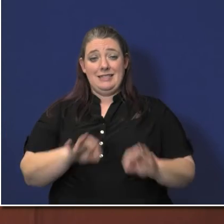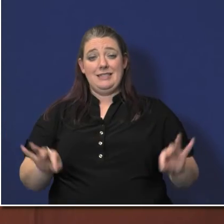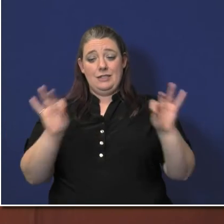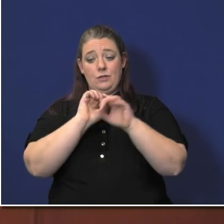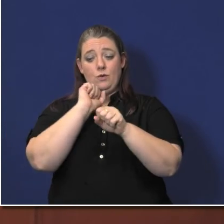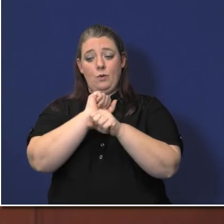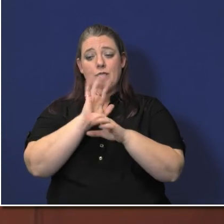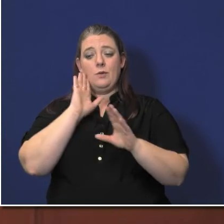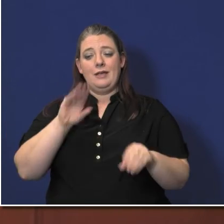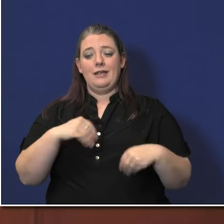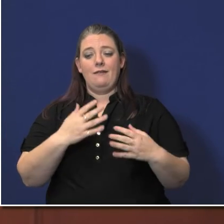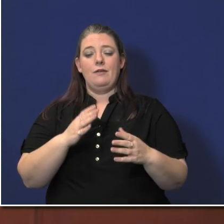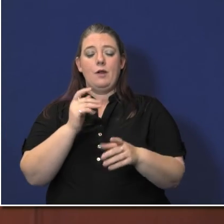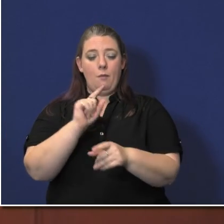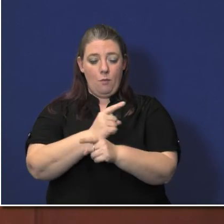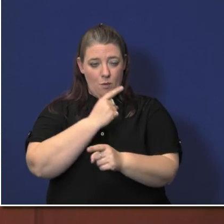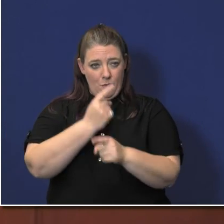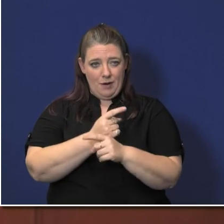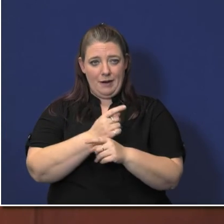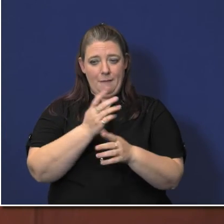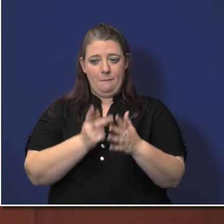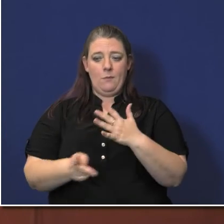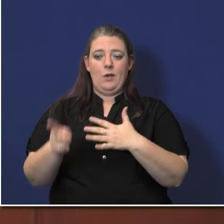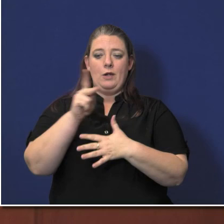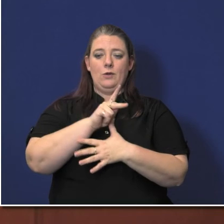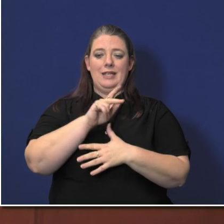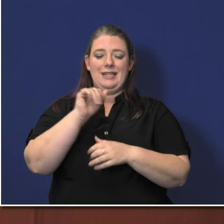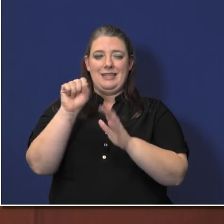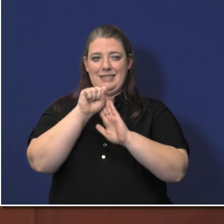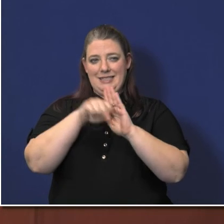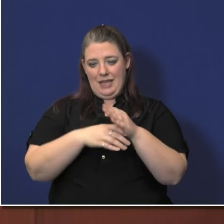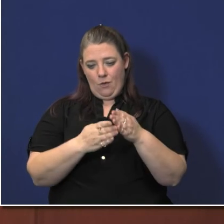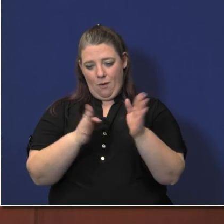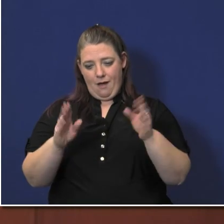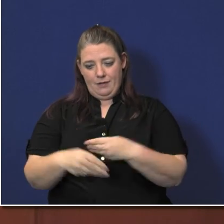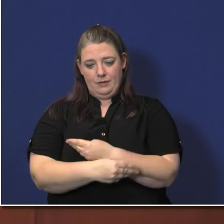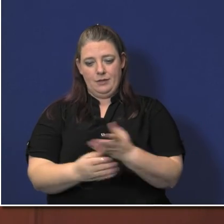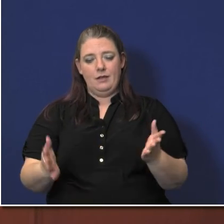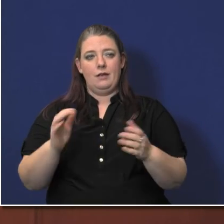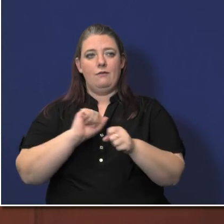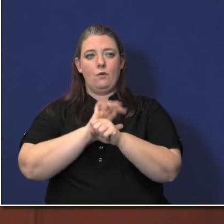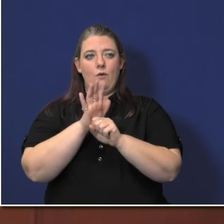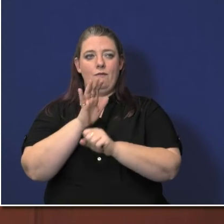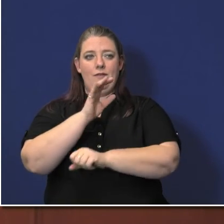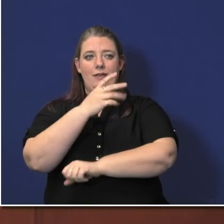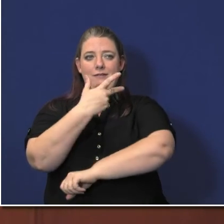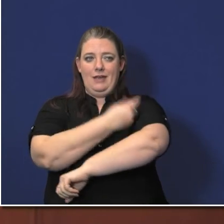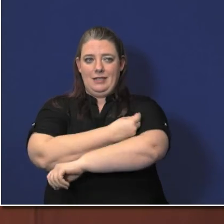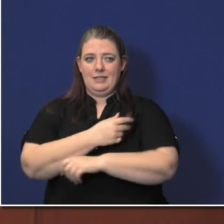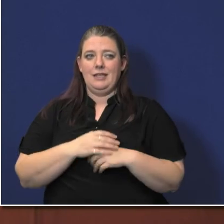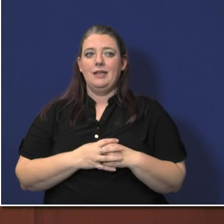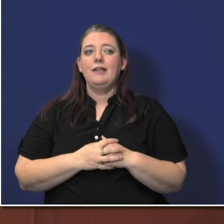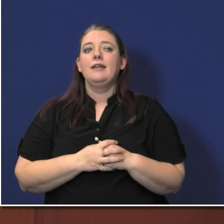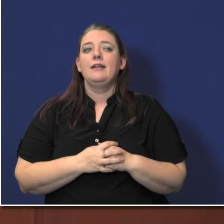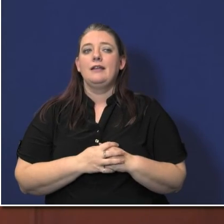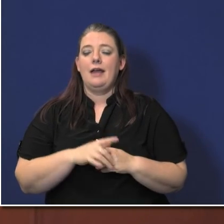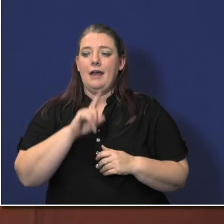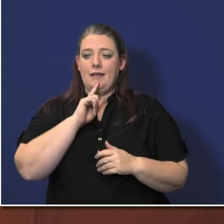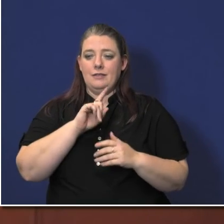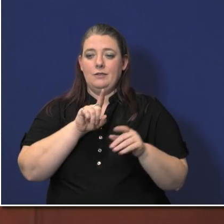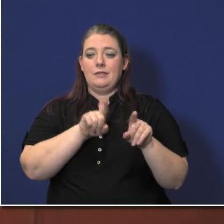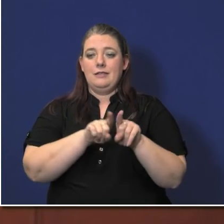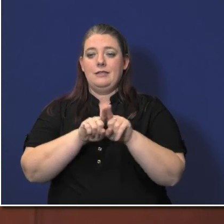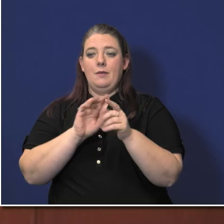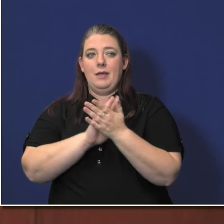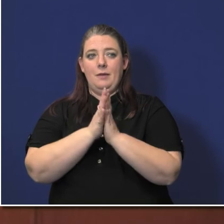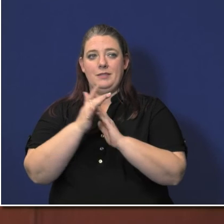given appropriate priority in the statewide administration of COVID-19 vaccine as it becomes